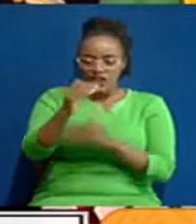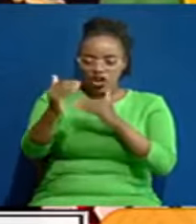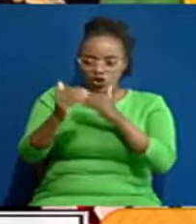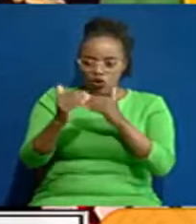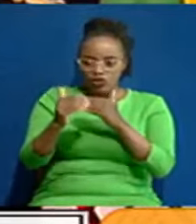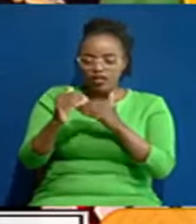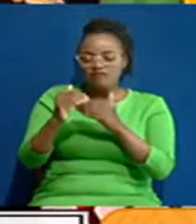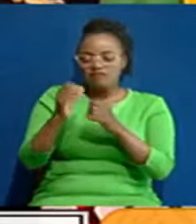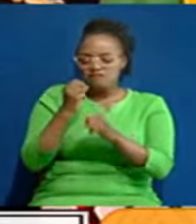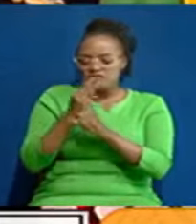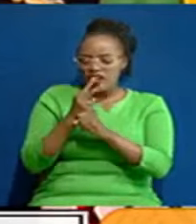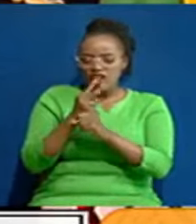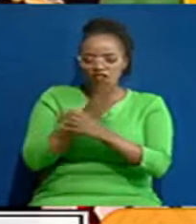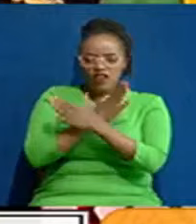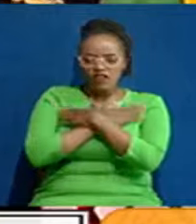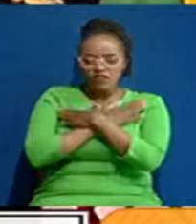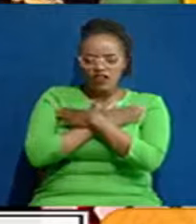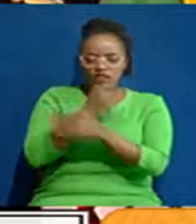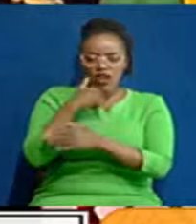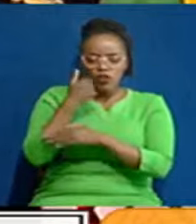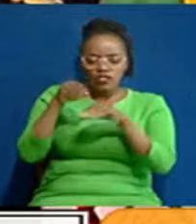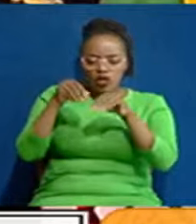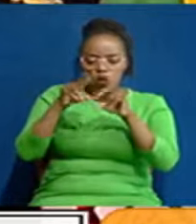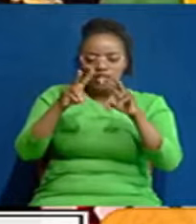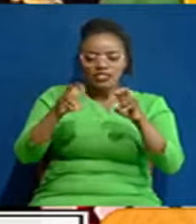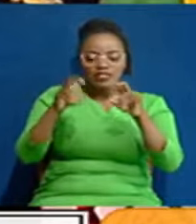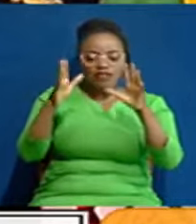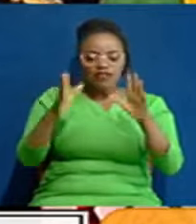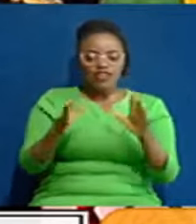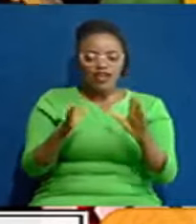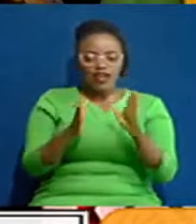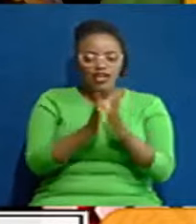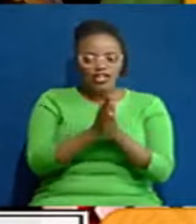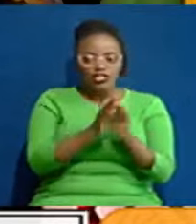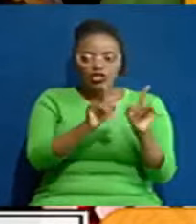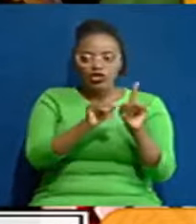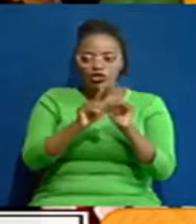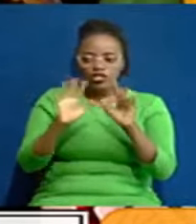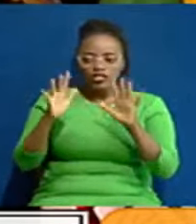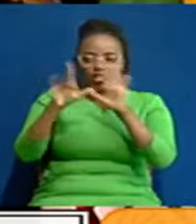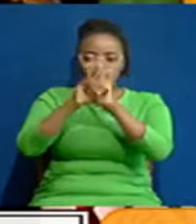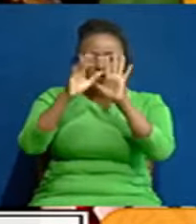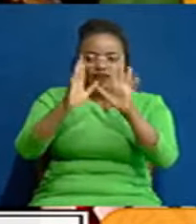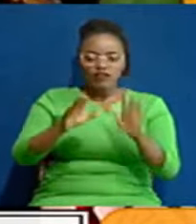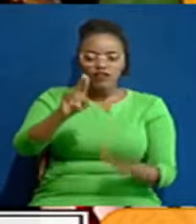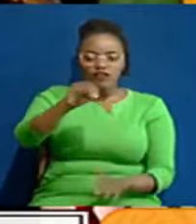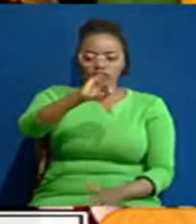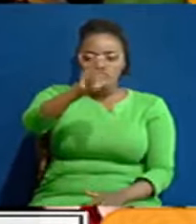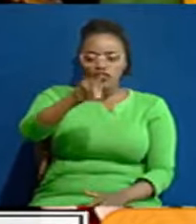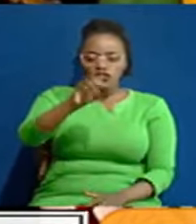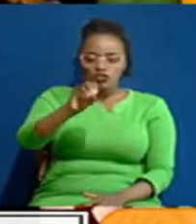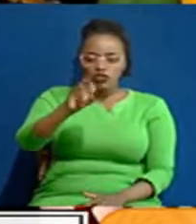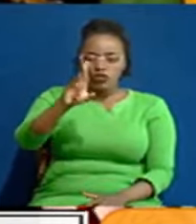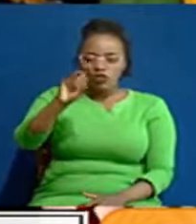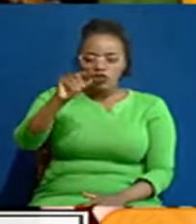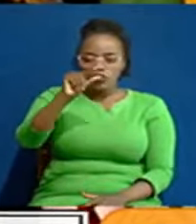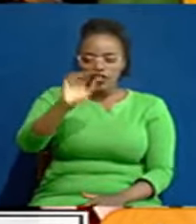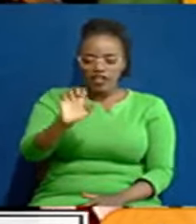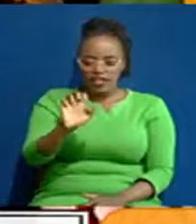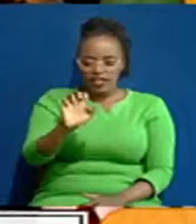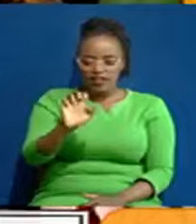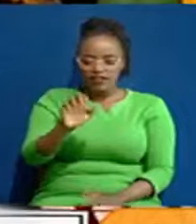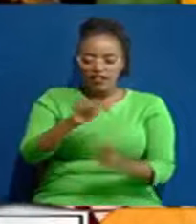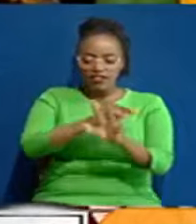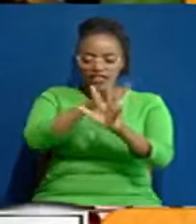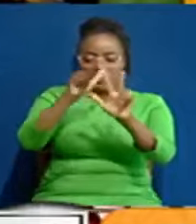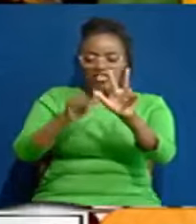time buddy, who is a quantity surveyor, and celebrated lawyer Njoroge Regeru. The three